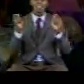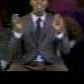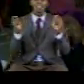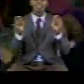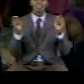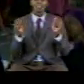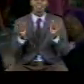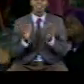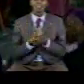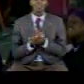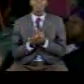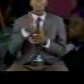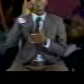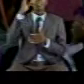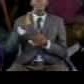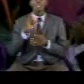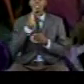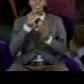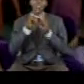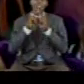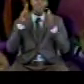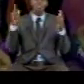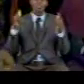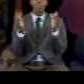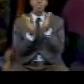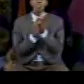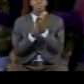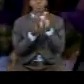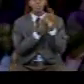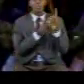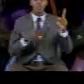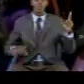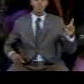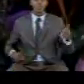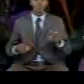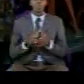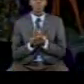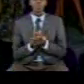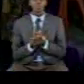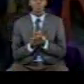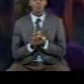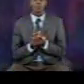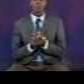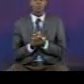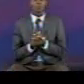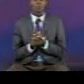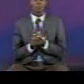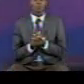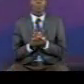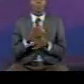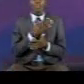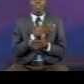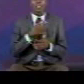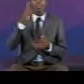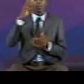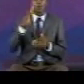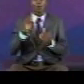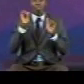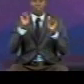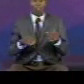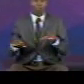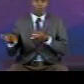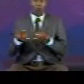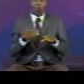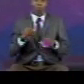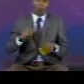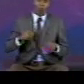God is great. Praise the Lord. And God can perform surgery